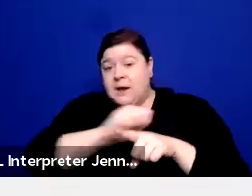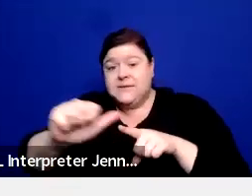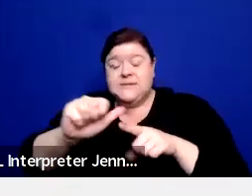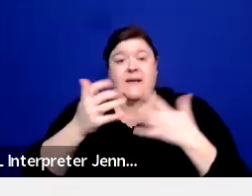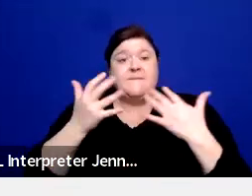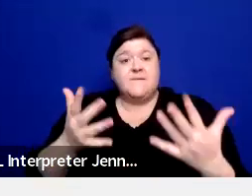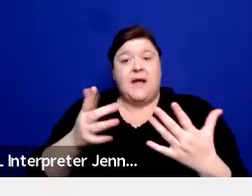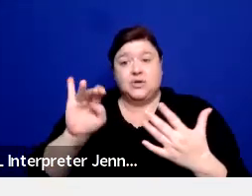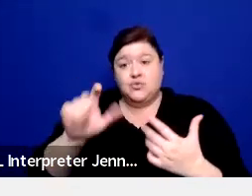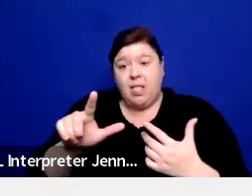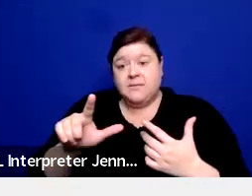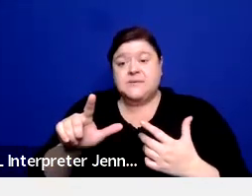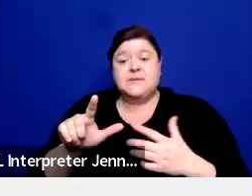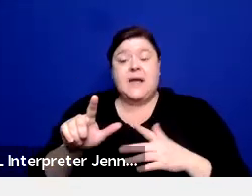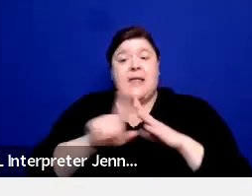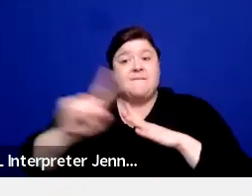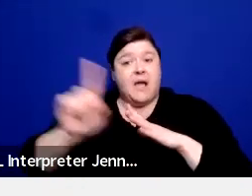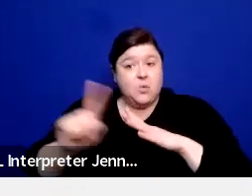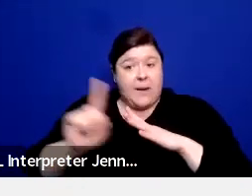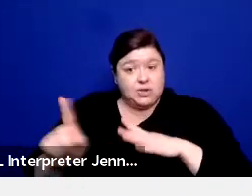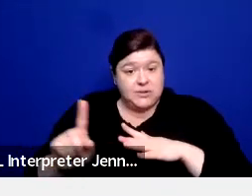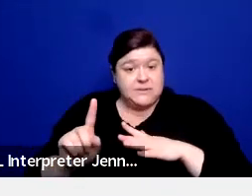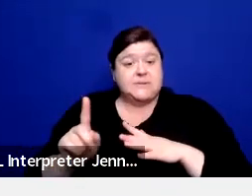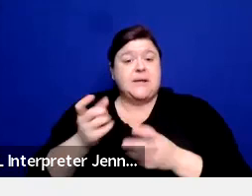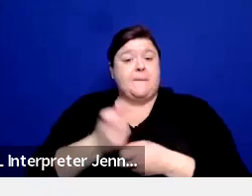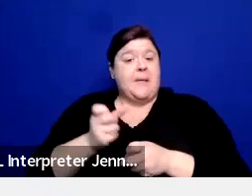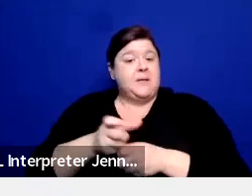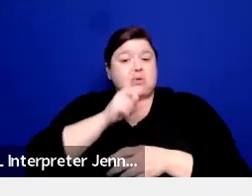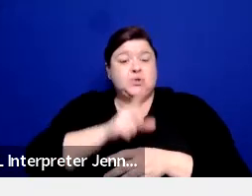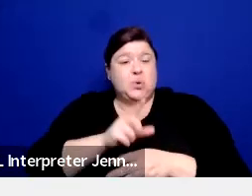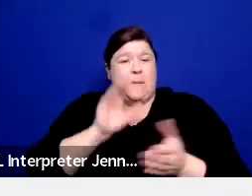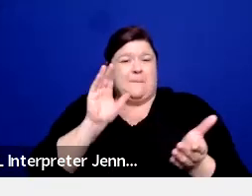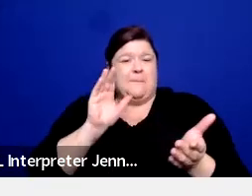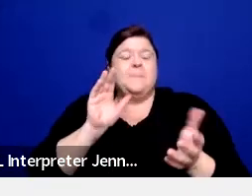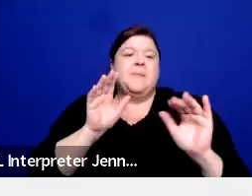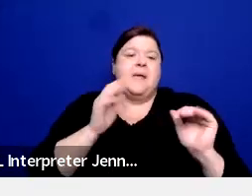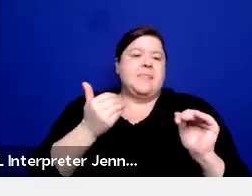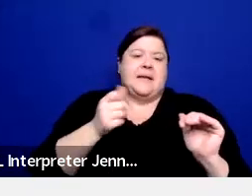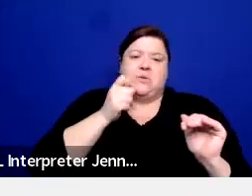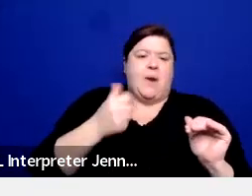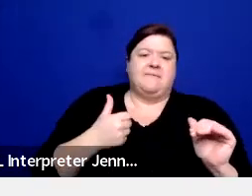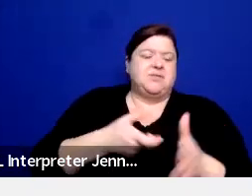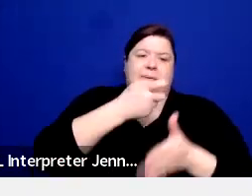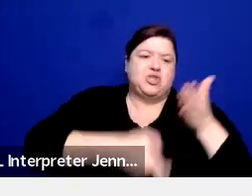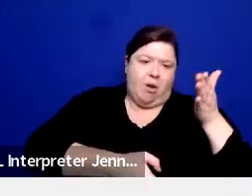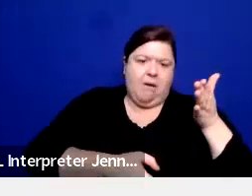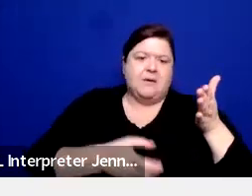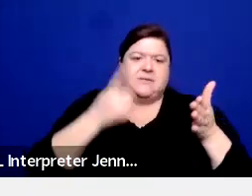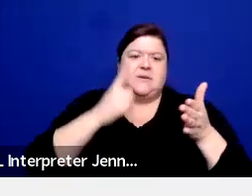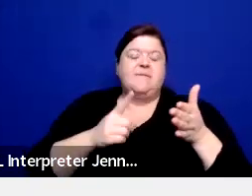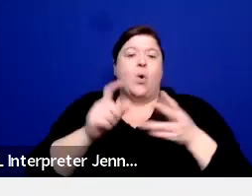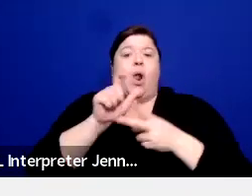fire drills and evacuations, really looking at things that have very minimal cost to providers as an